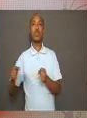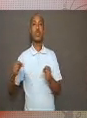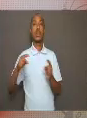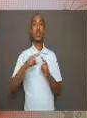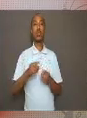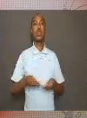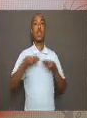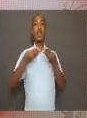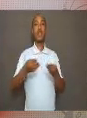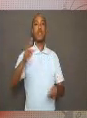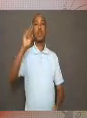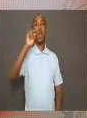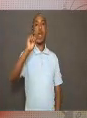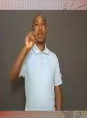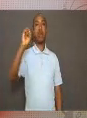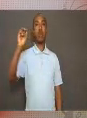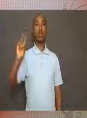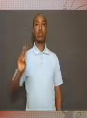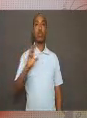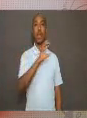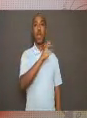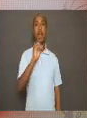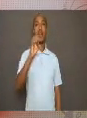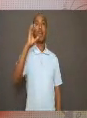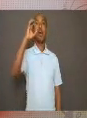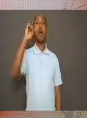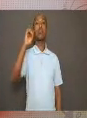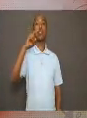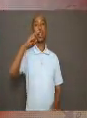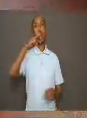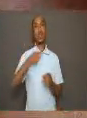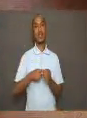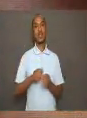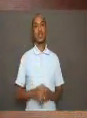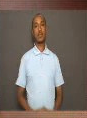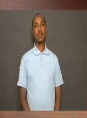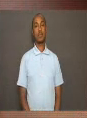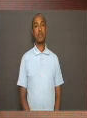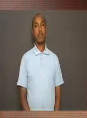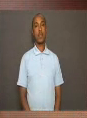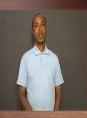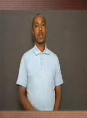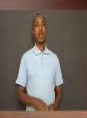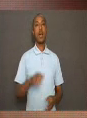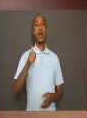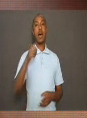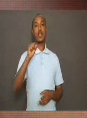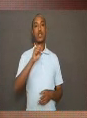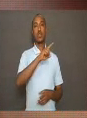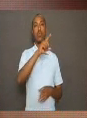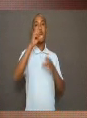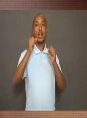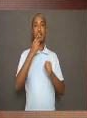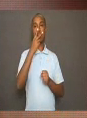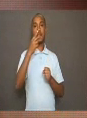give nitrites and oxygen gas. As you can see from this